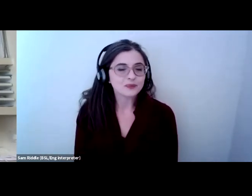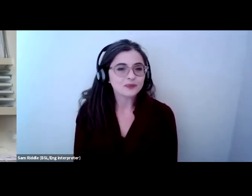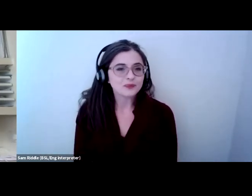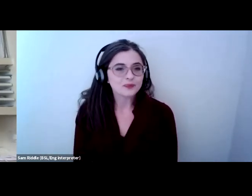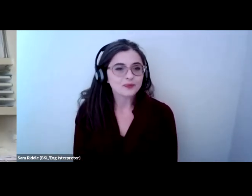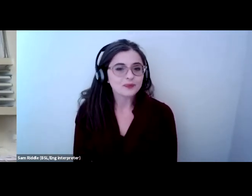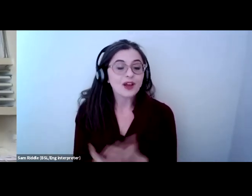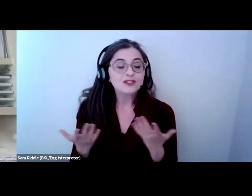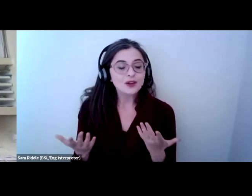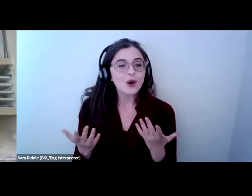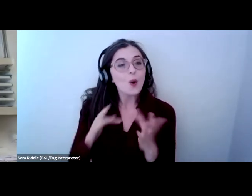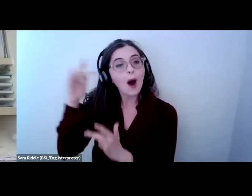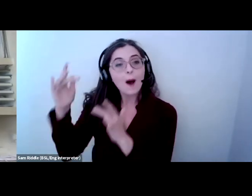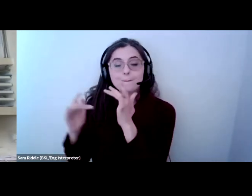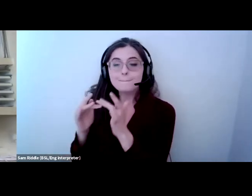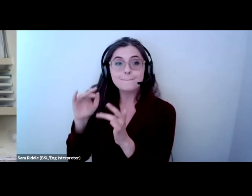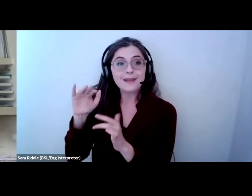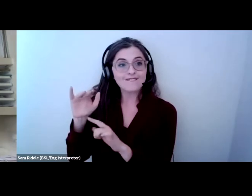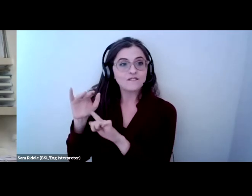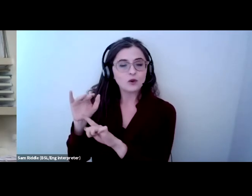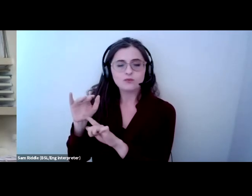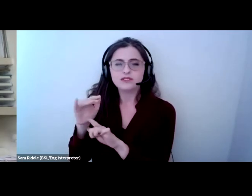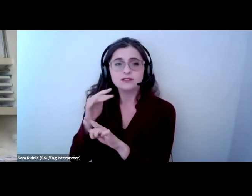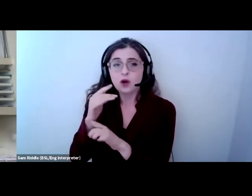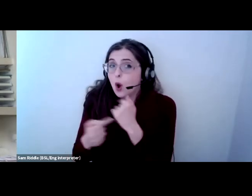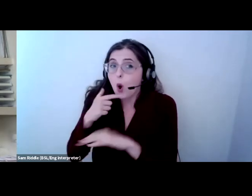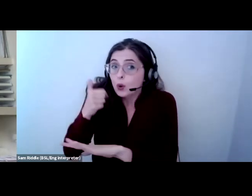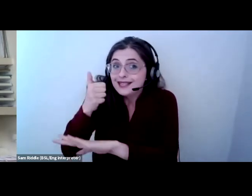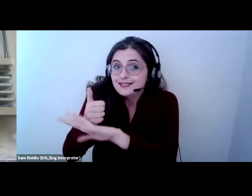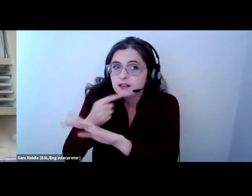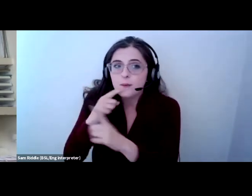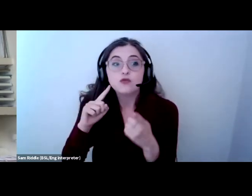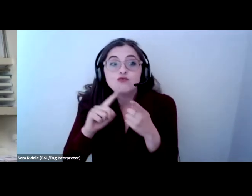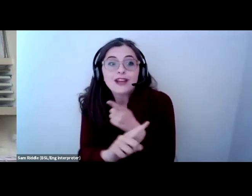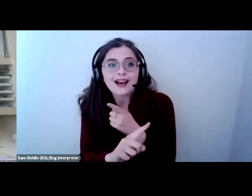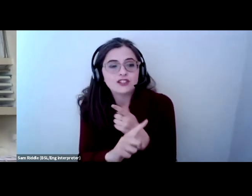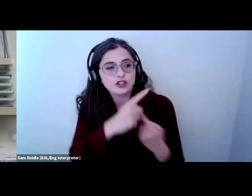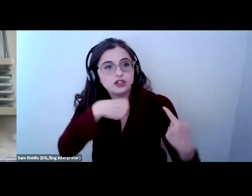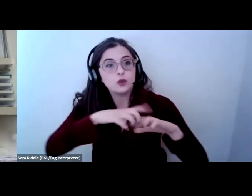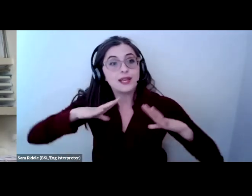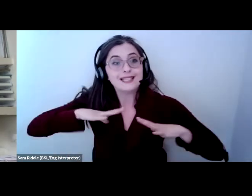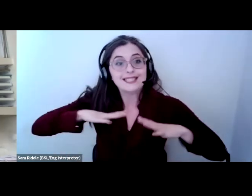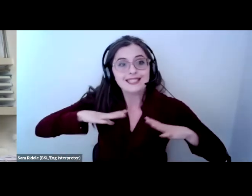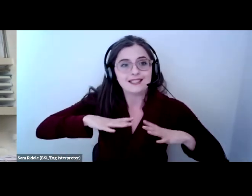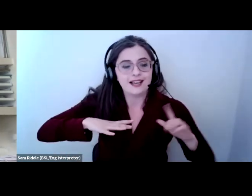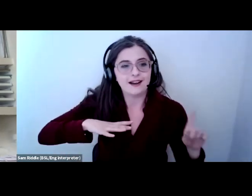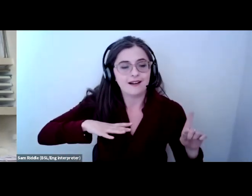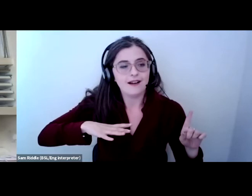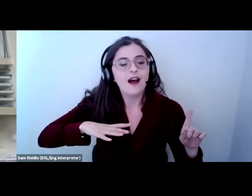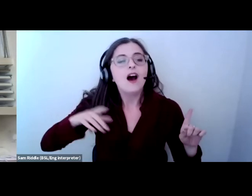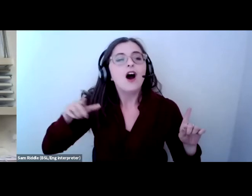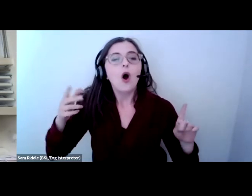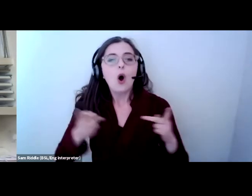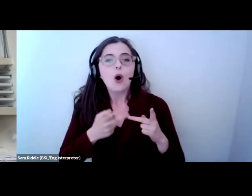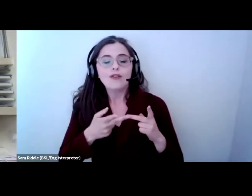But platforms aren't only being set up as a reaction to the existing platforms. What is